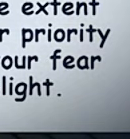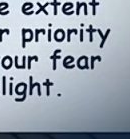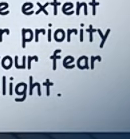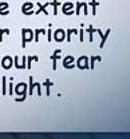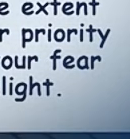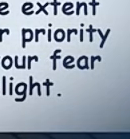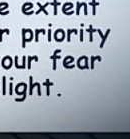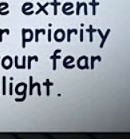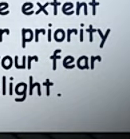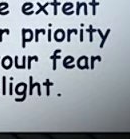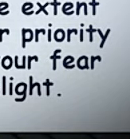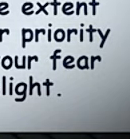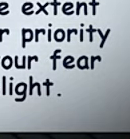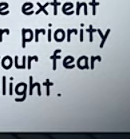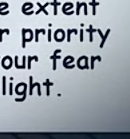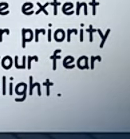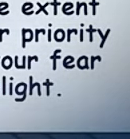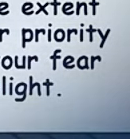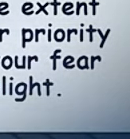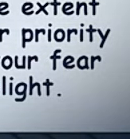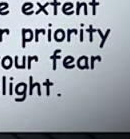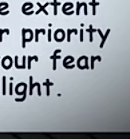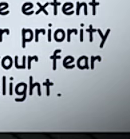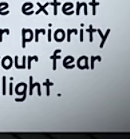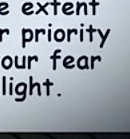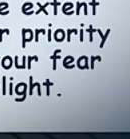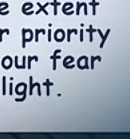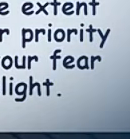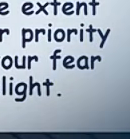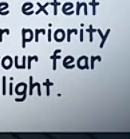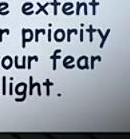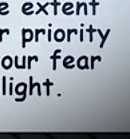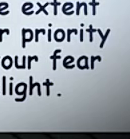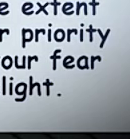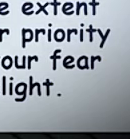pursuit. He is your fear and your